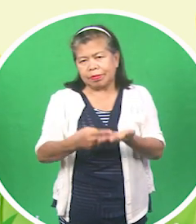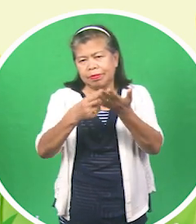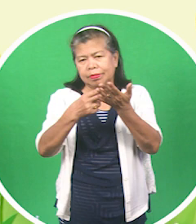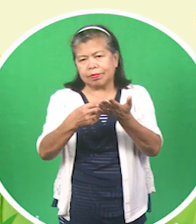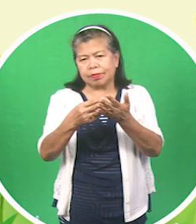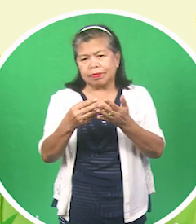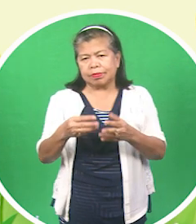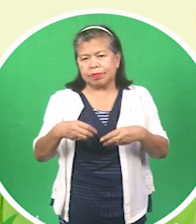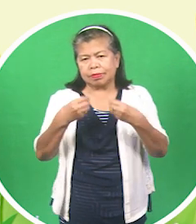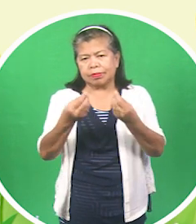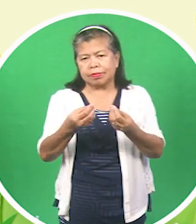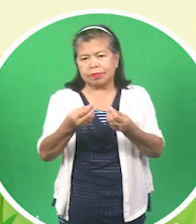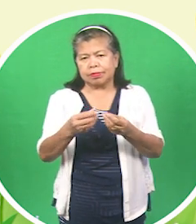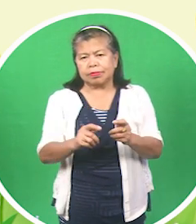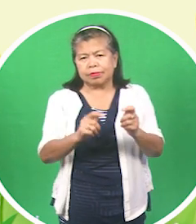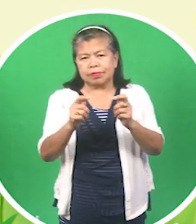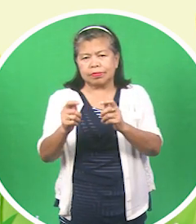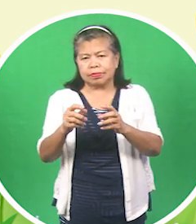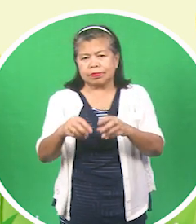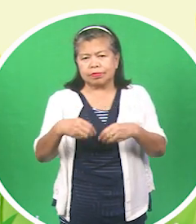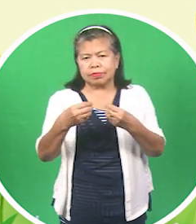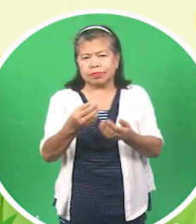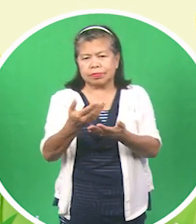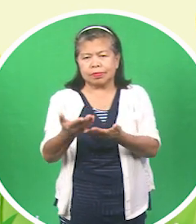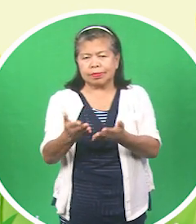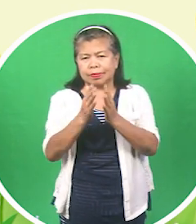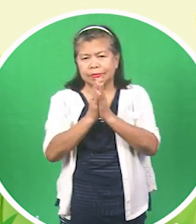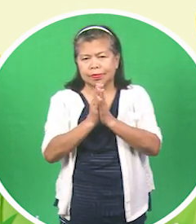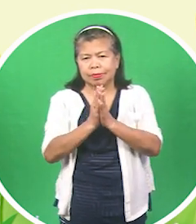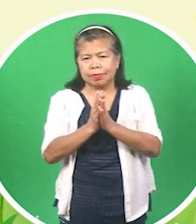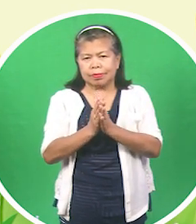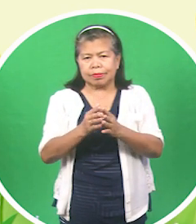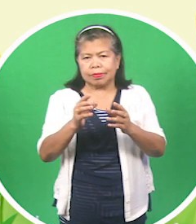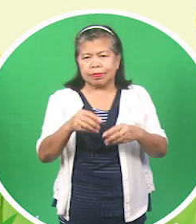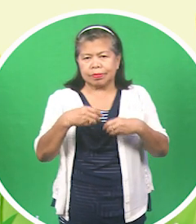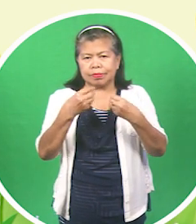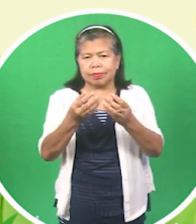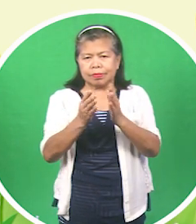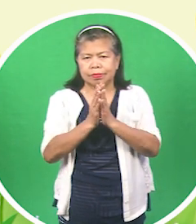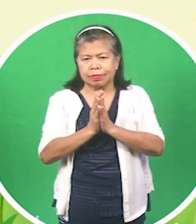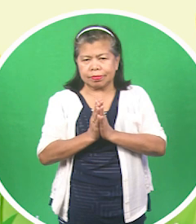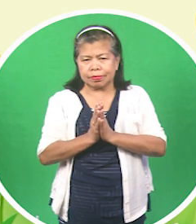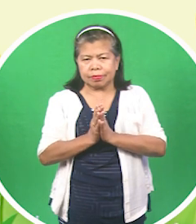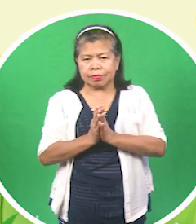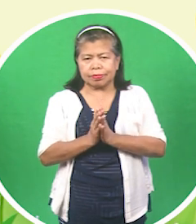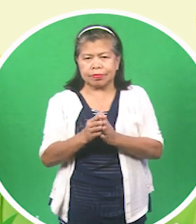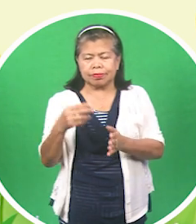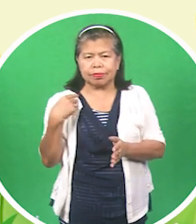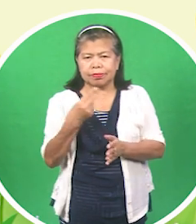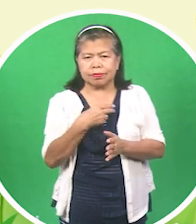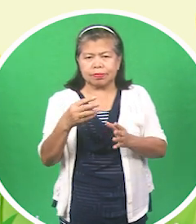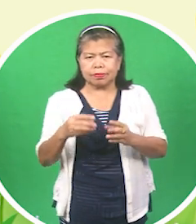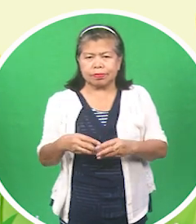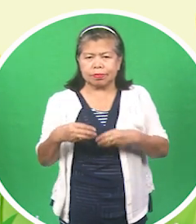is helpful to pray in special places intended for prayer, like the church. For